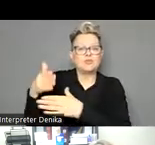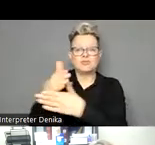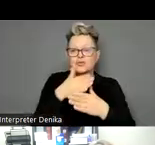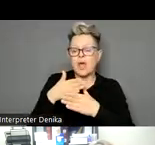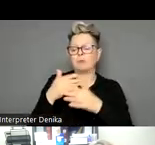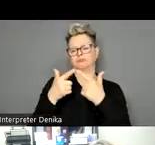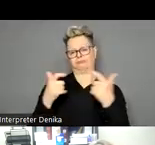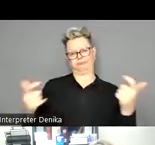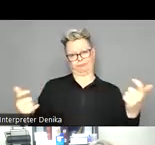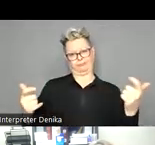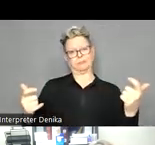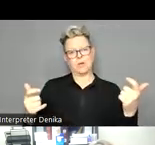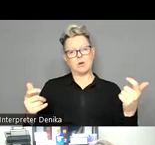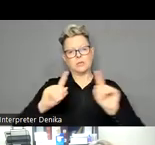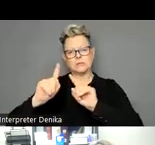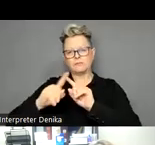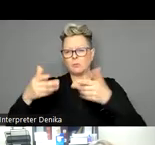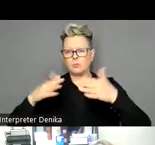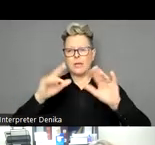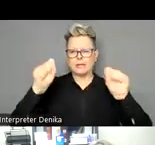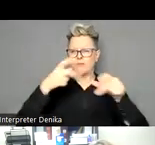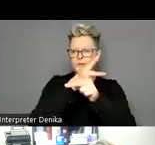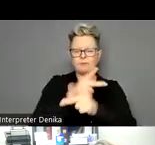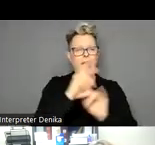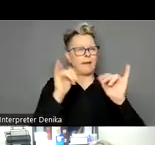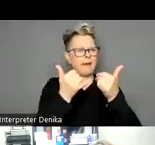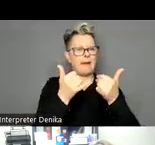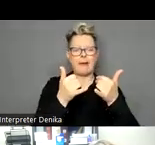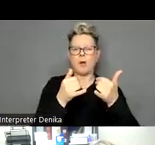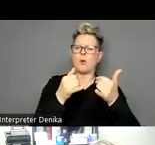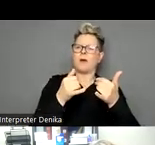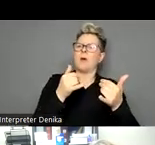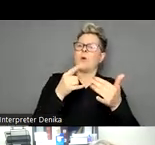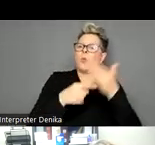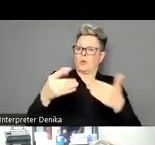So there's lots of different ways of organizing exactly how your property is to be distributed.